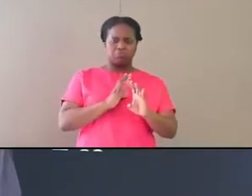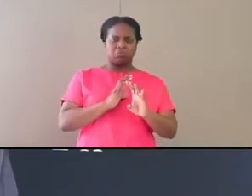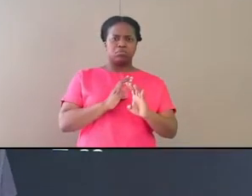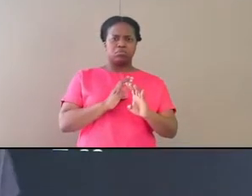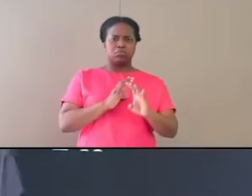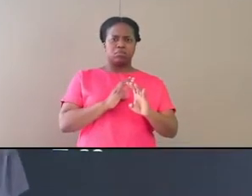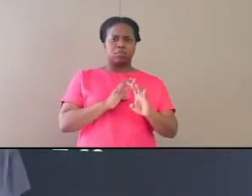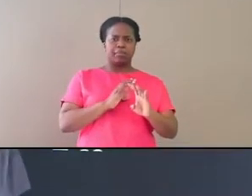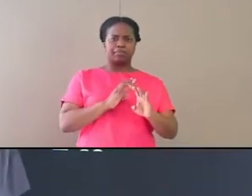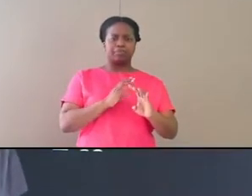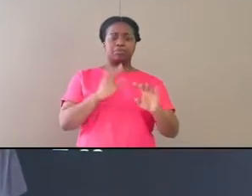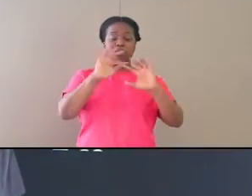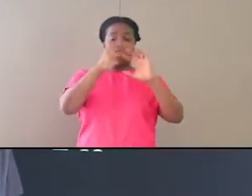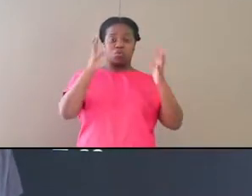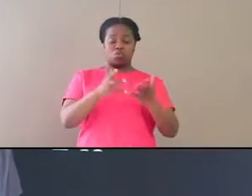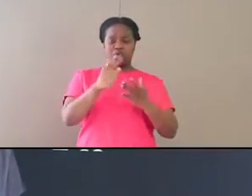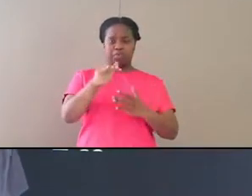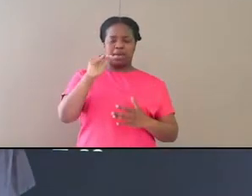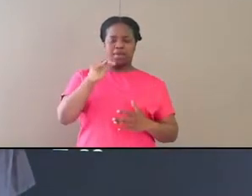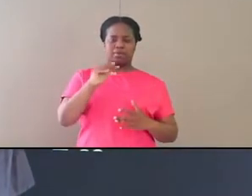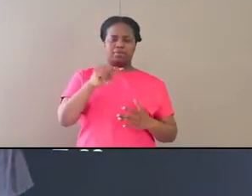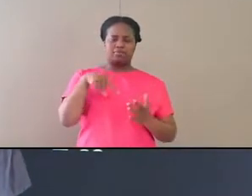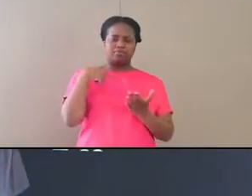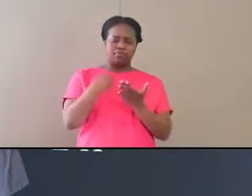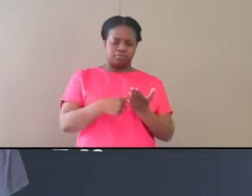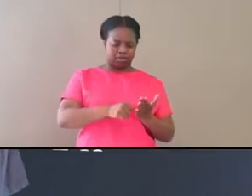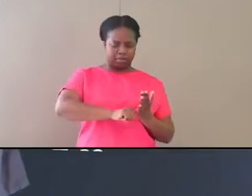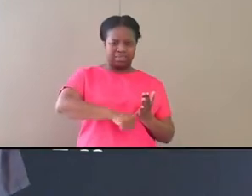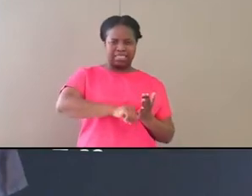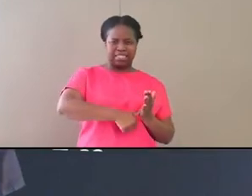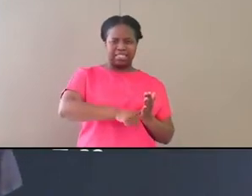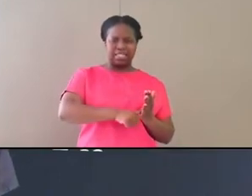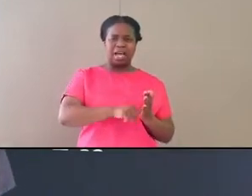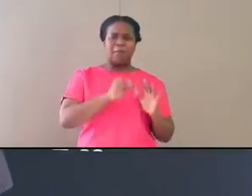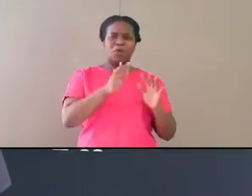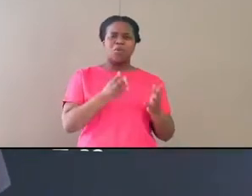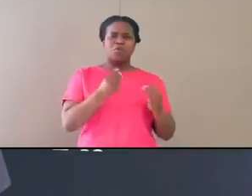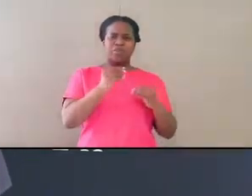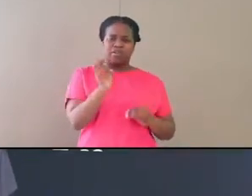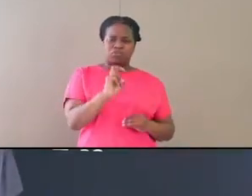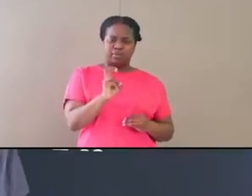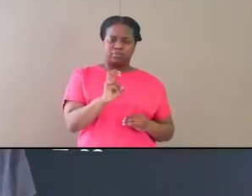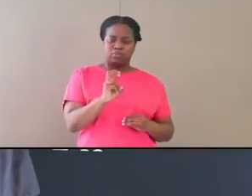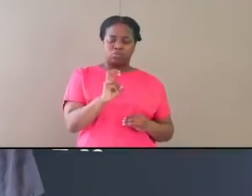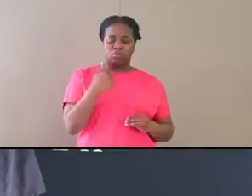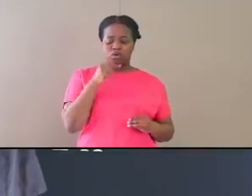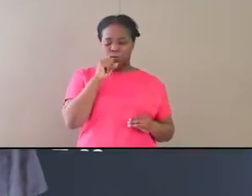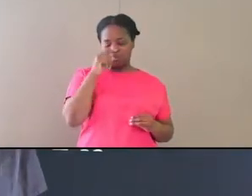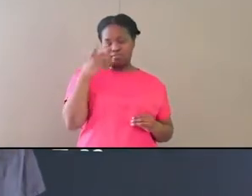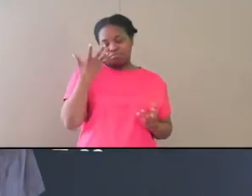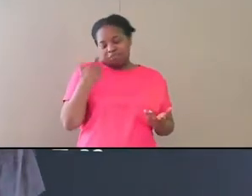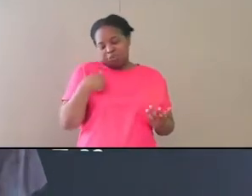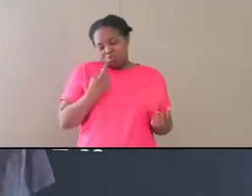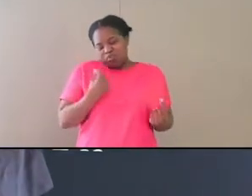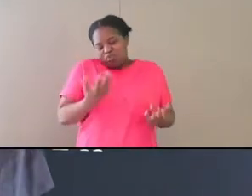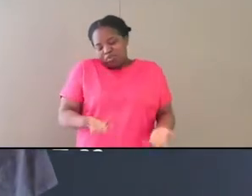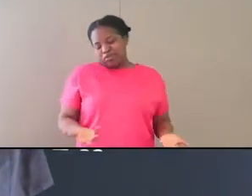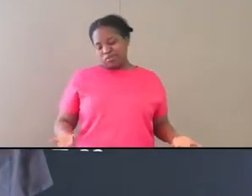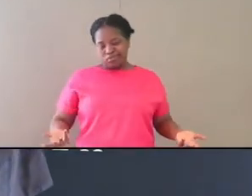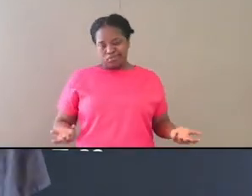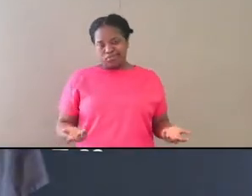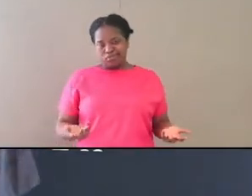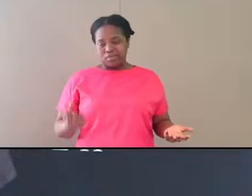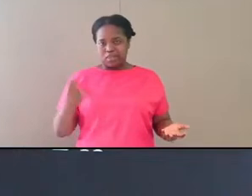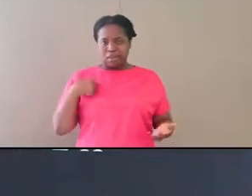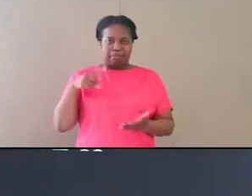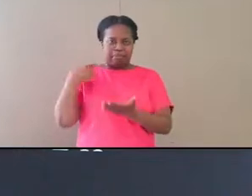the World Bank people talking about grant systems and delivery. And one doesn't want to be arrogant, but you want to say, yeah, but we do this. What's the big deal?